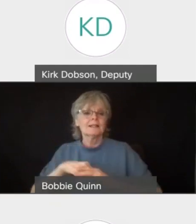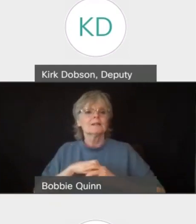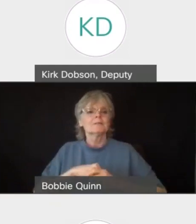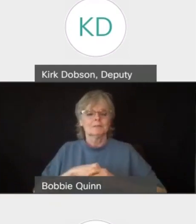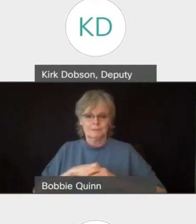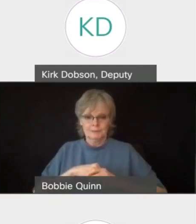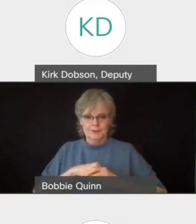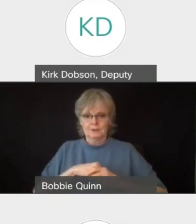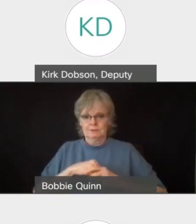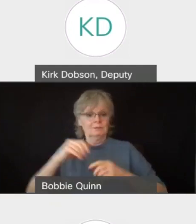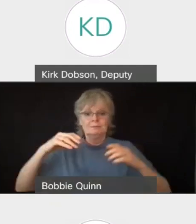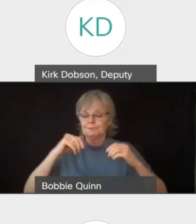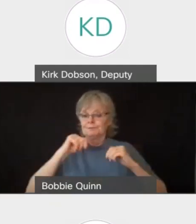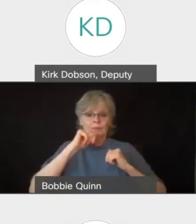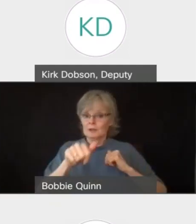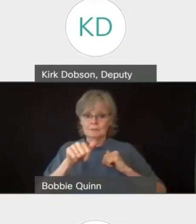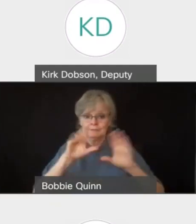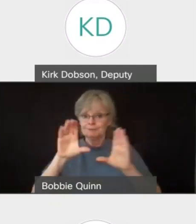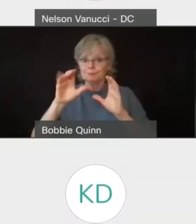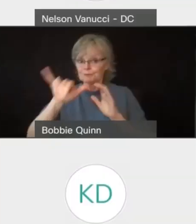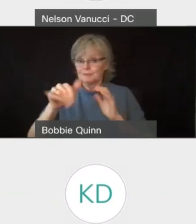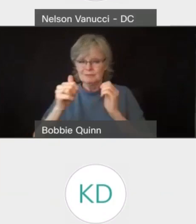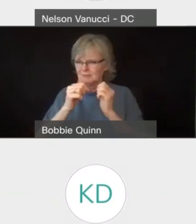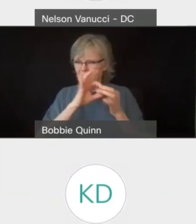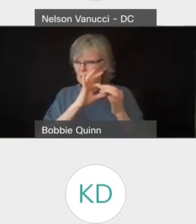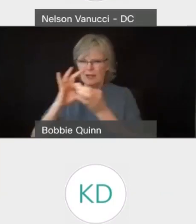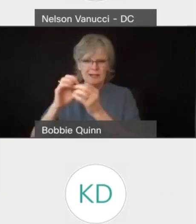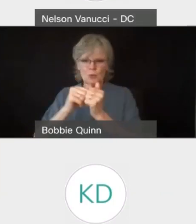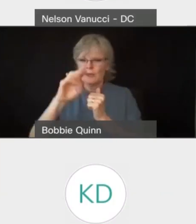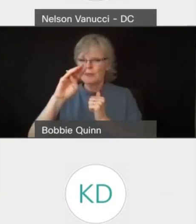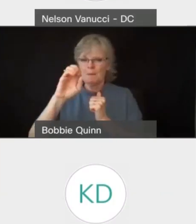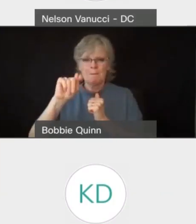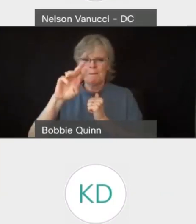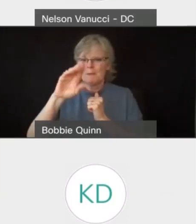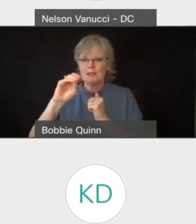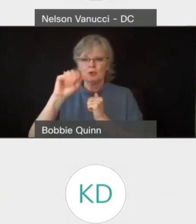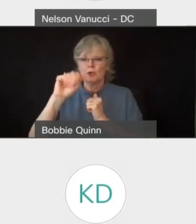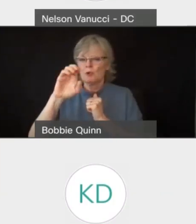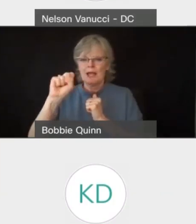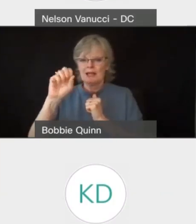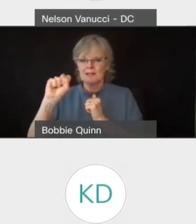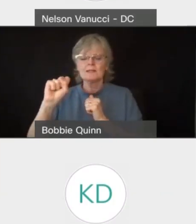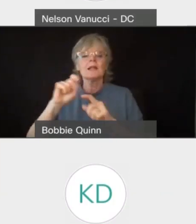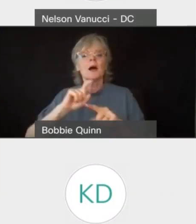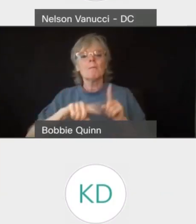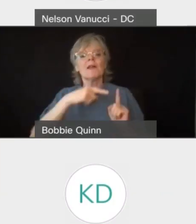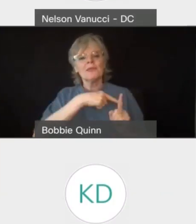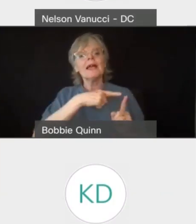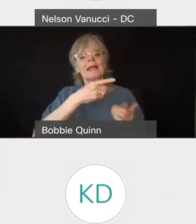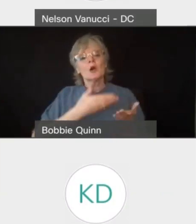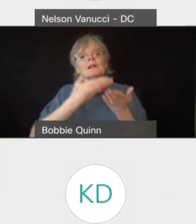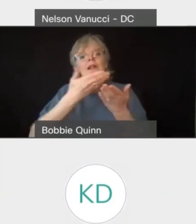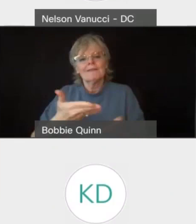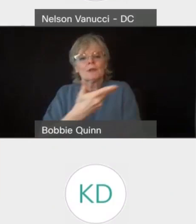they're not doing that with Metro Access. I'm quite certain of that, but they are delivering the vaccinations to the